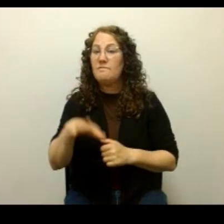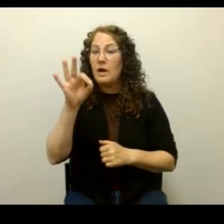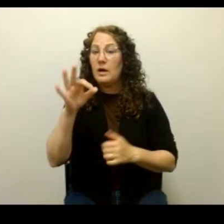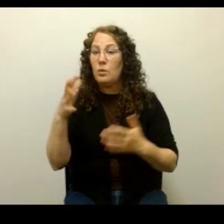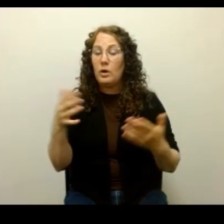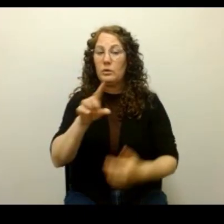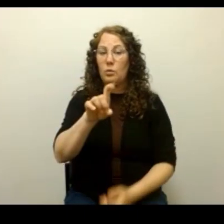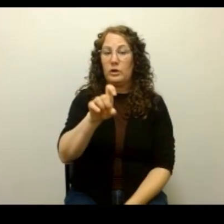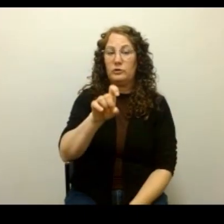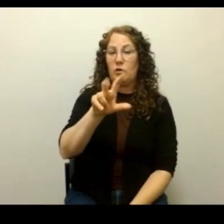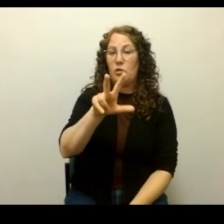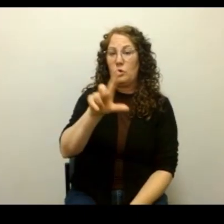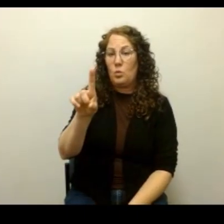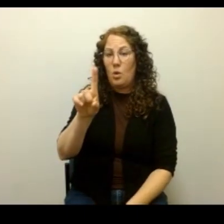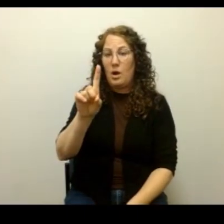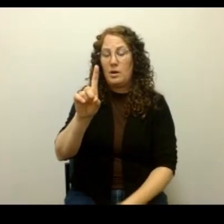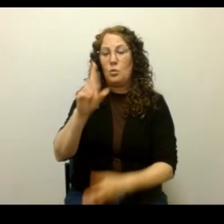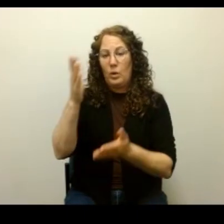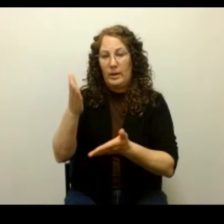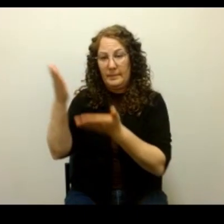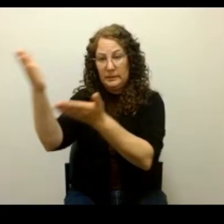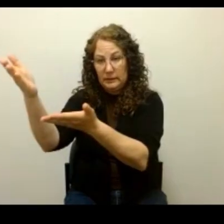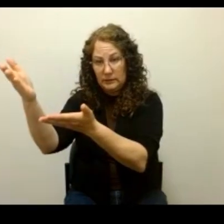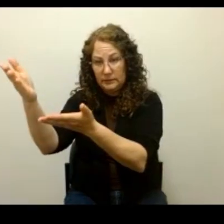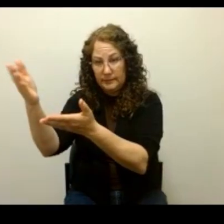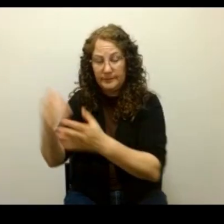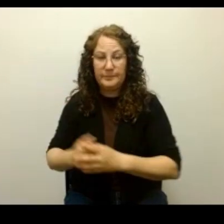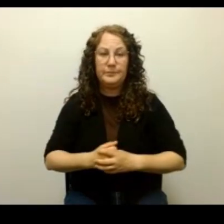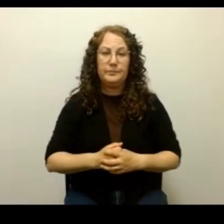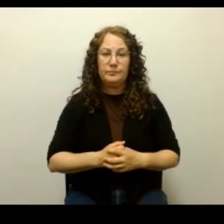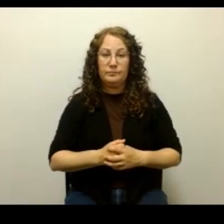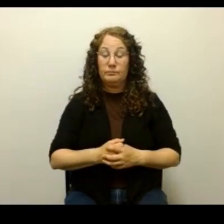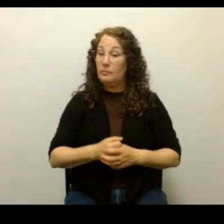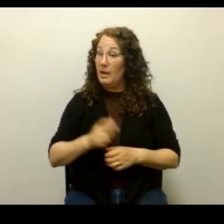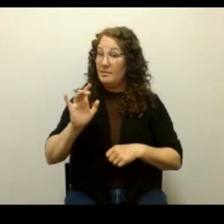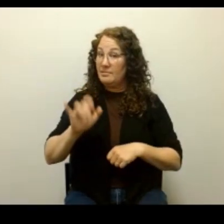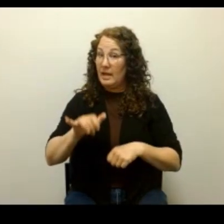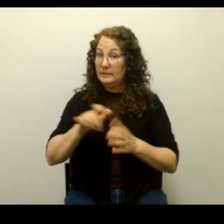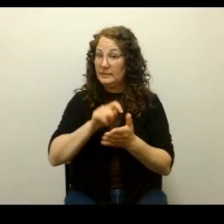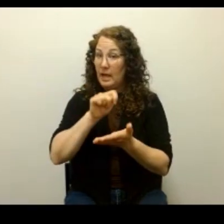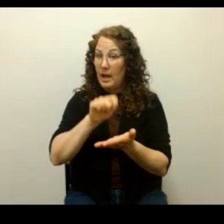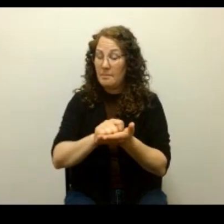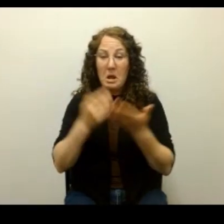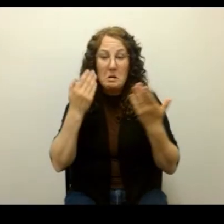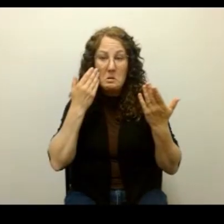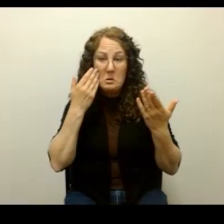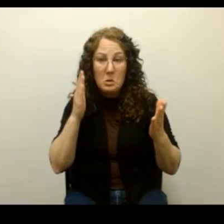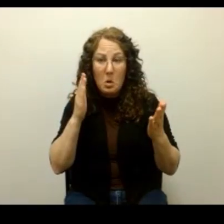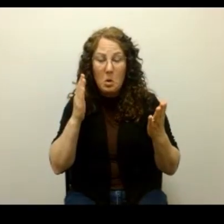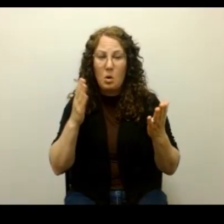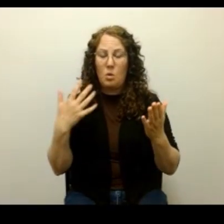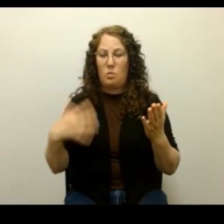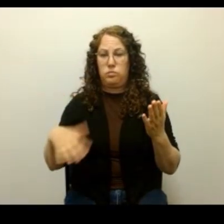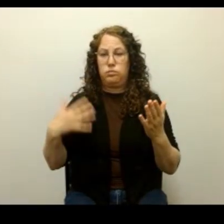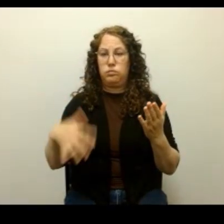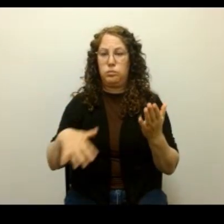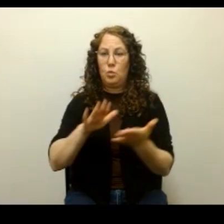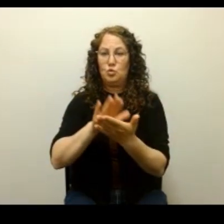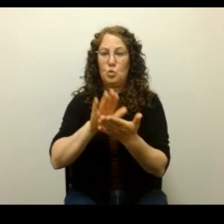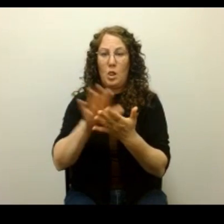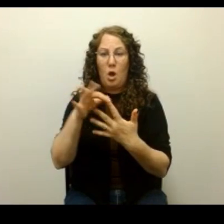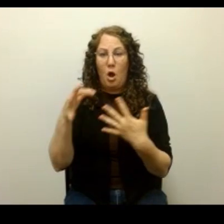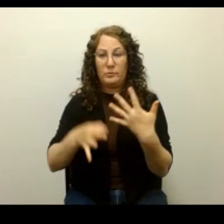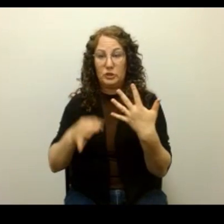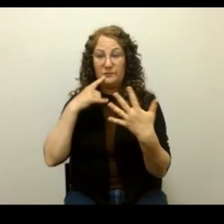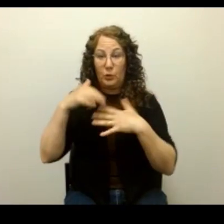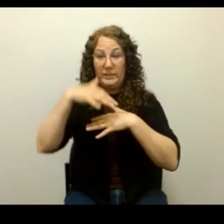131 recommendations. At the time, I didn't realize how limited the schooling options were